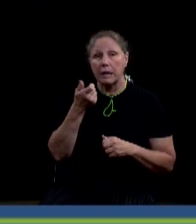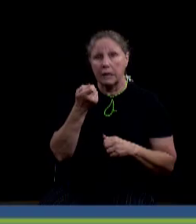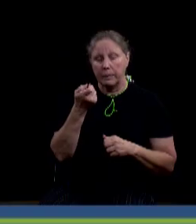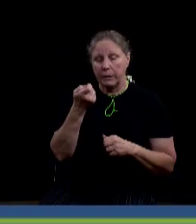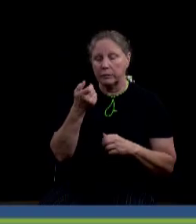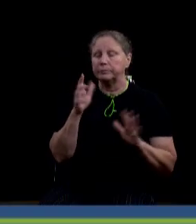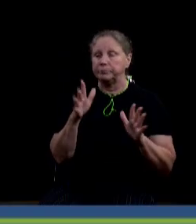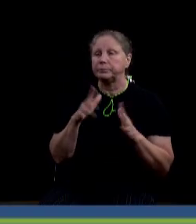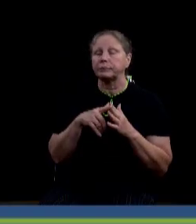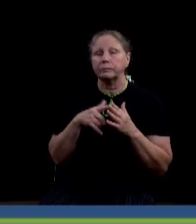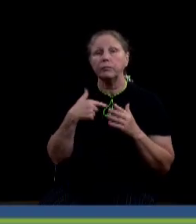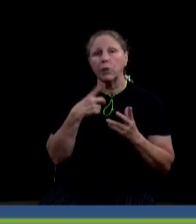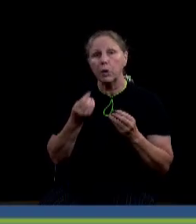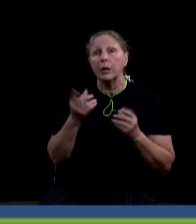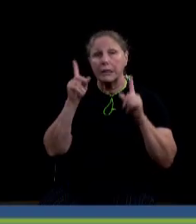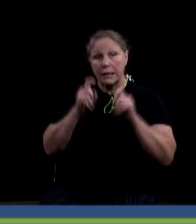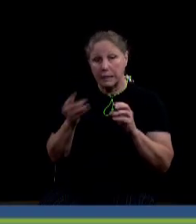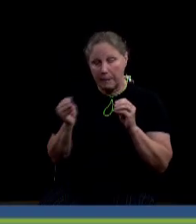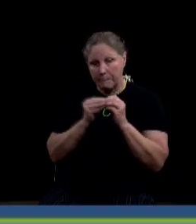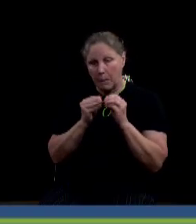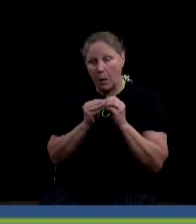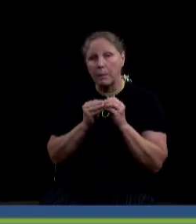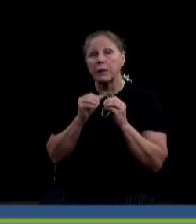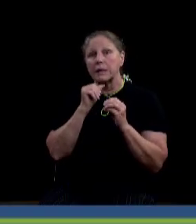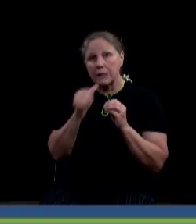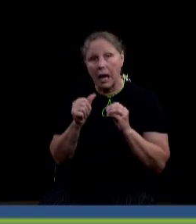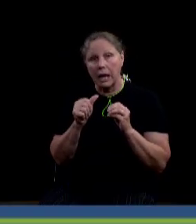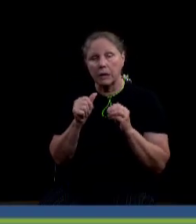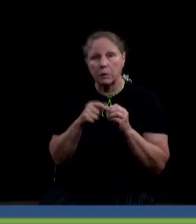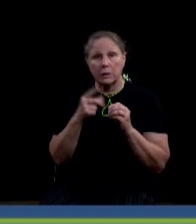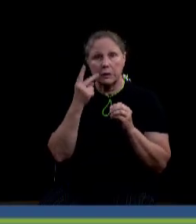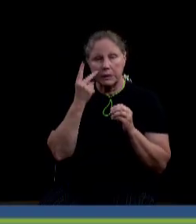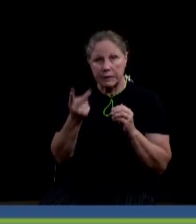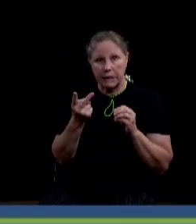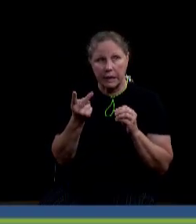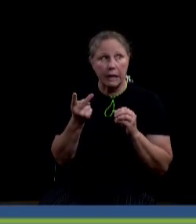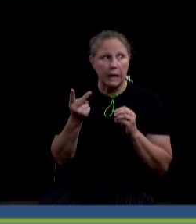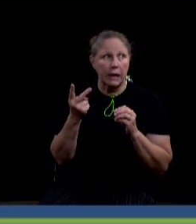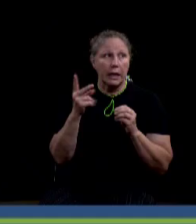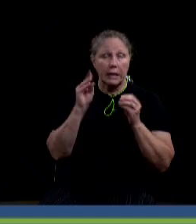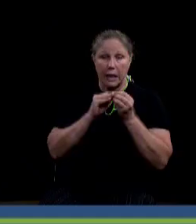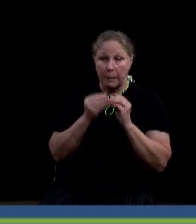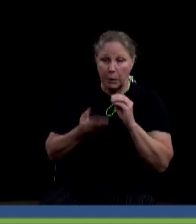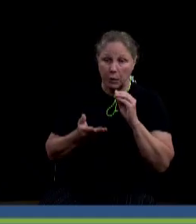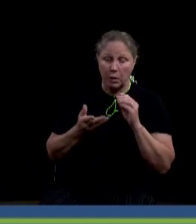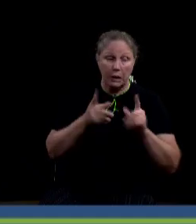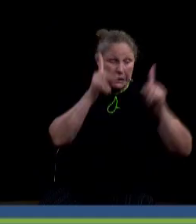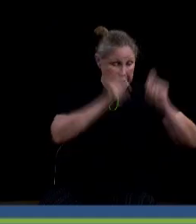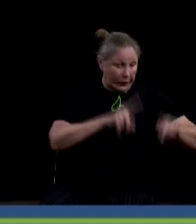point where we should see our positive cases increasing the way they have been. And I think